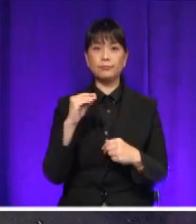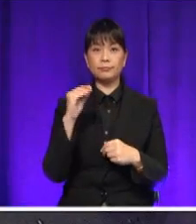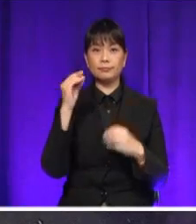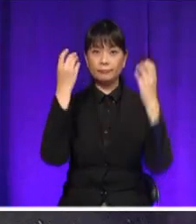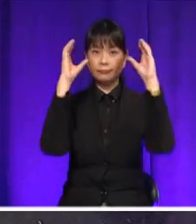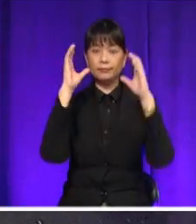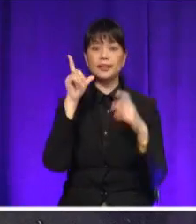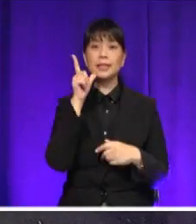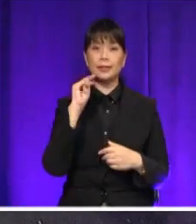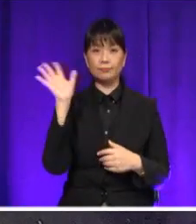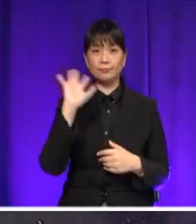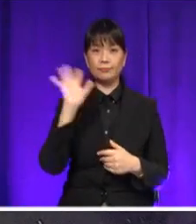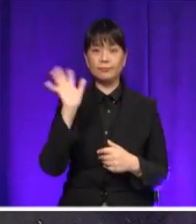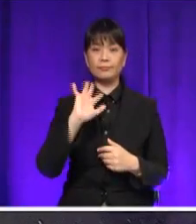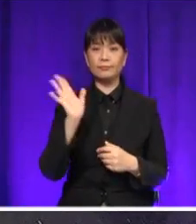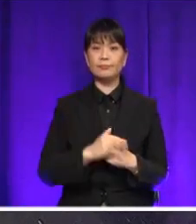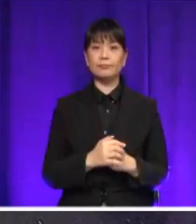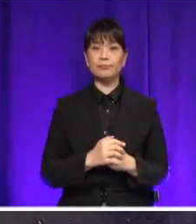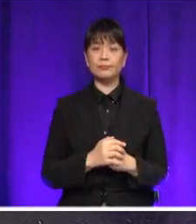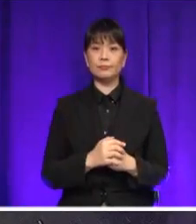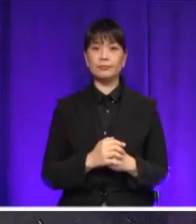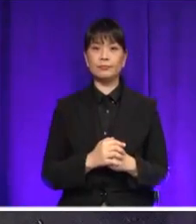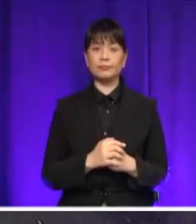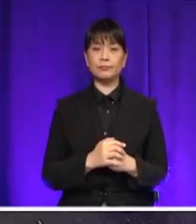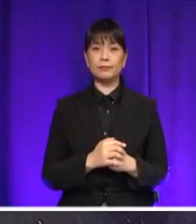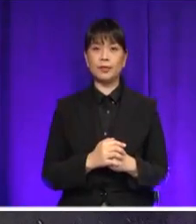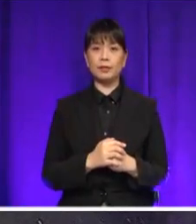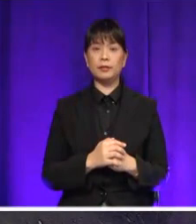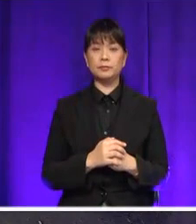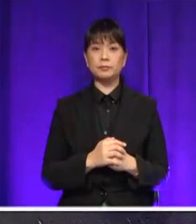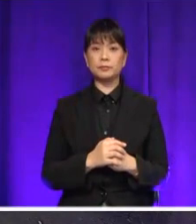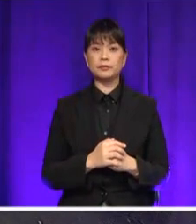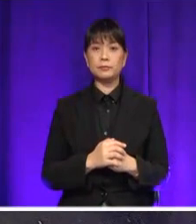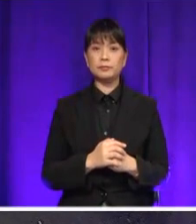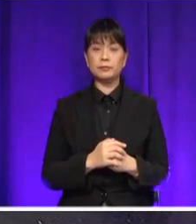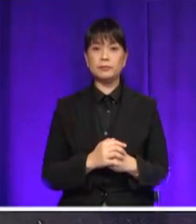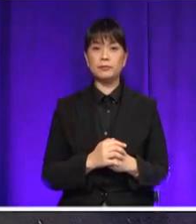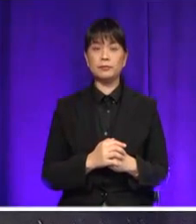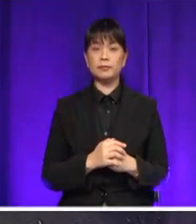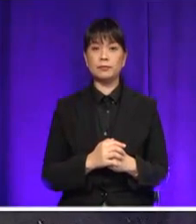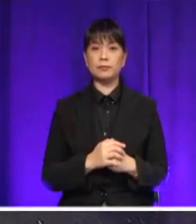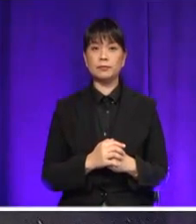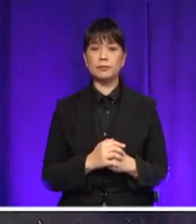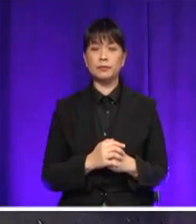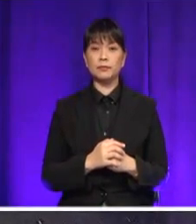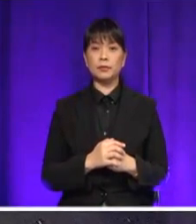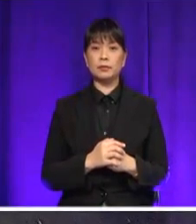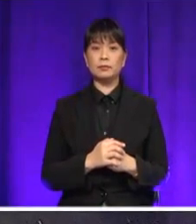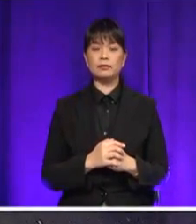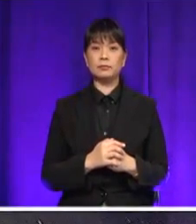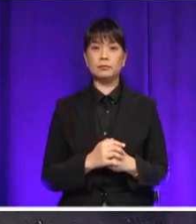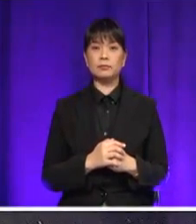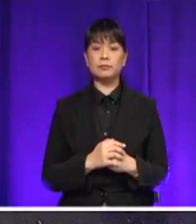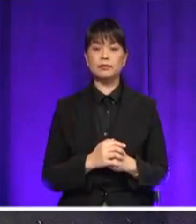from SMK Sultan Abdul Samad Petaling Jaya. Thank you so much, pupils at home. For those who have been watching us from minute 1 until